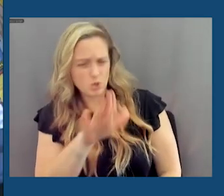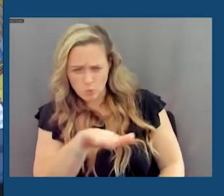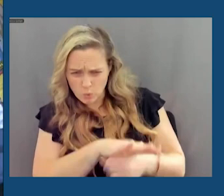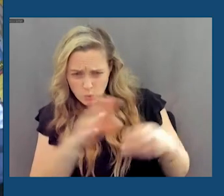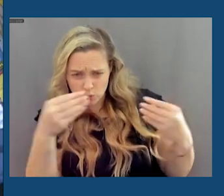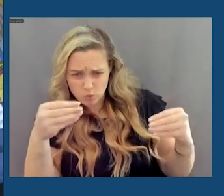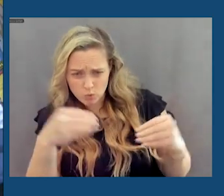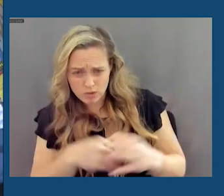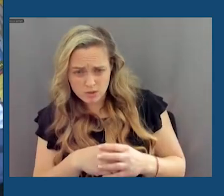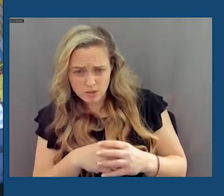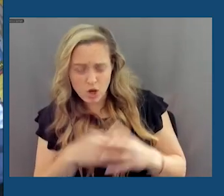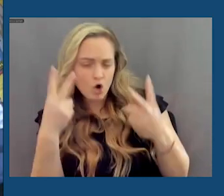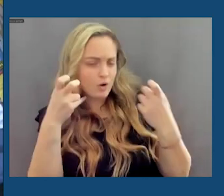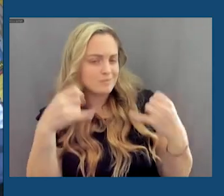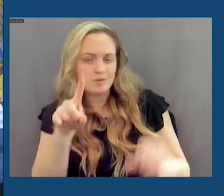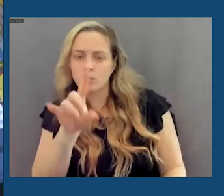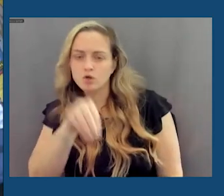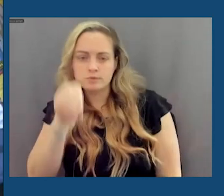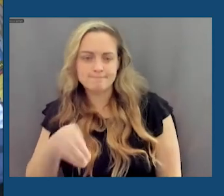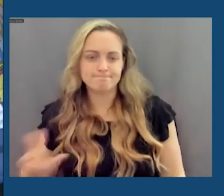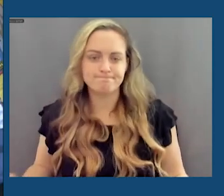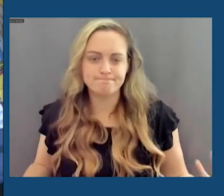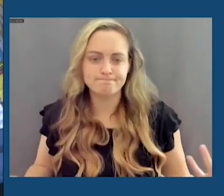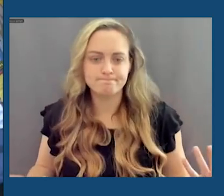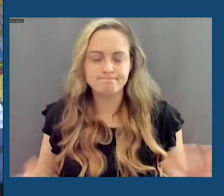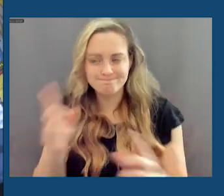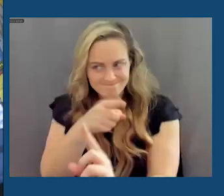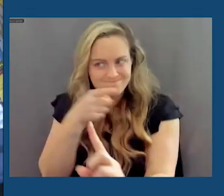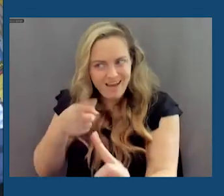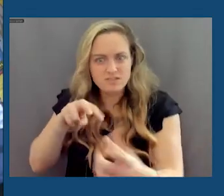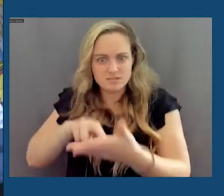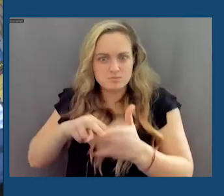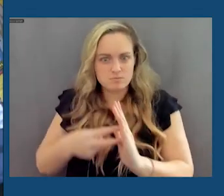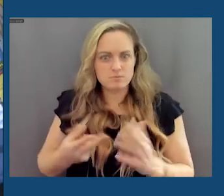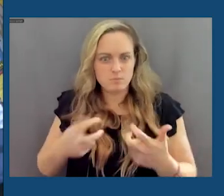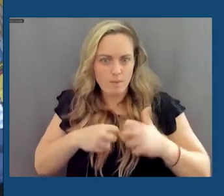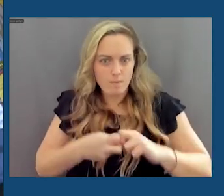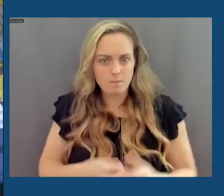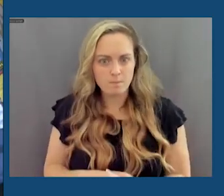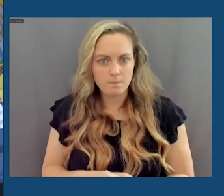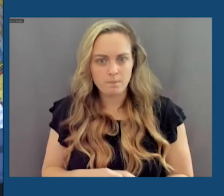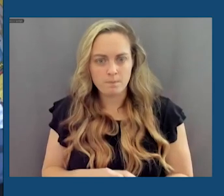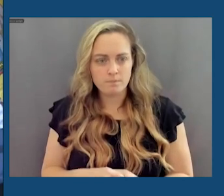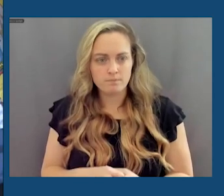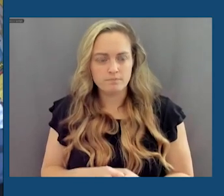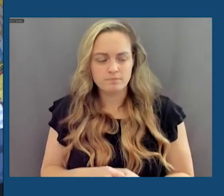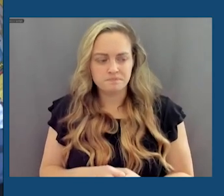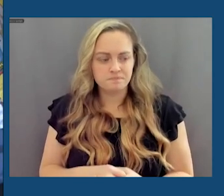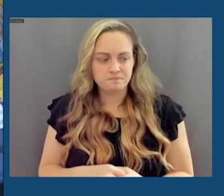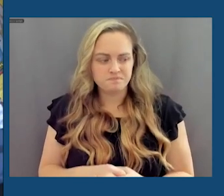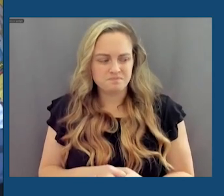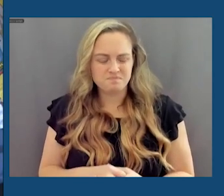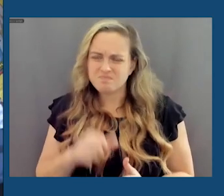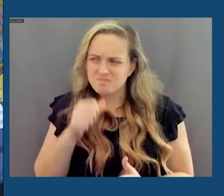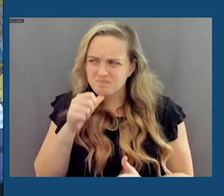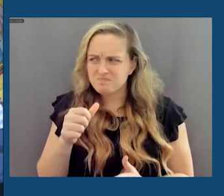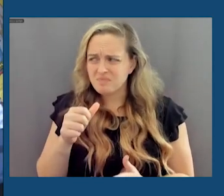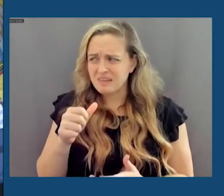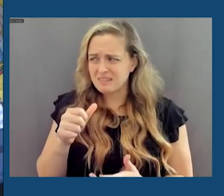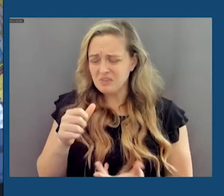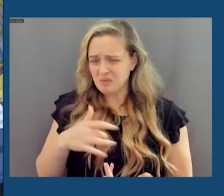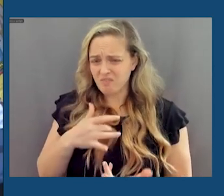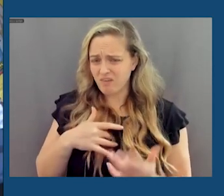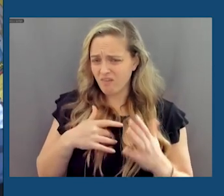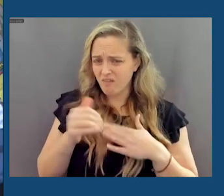is at 100%. And that's the problem. That doesn't give people a lot of confidence in our